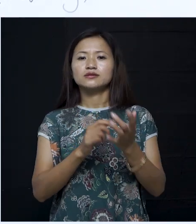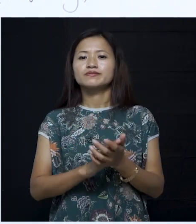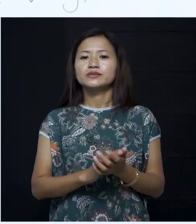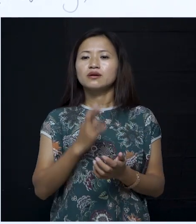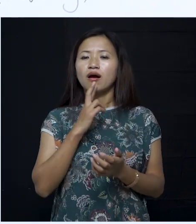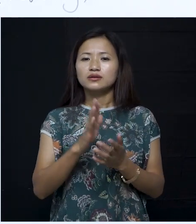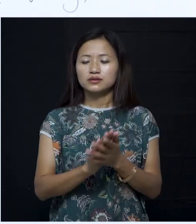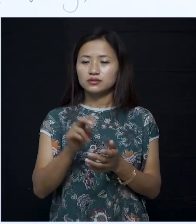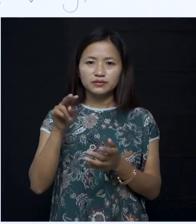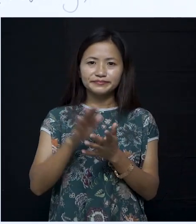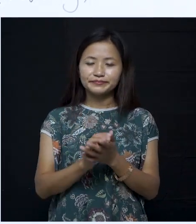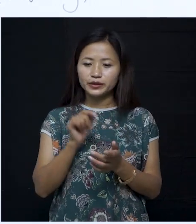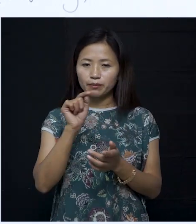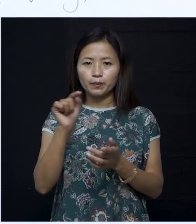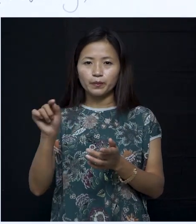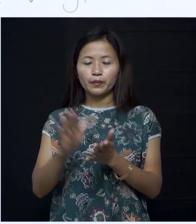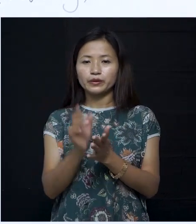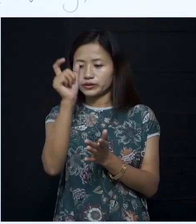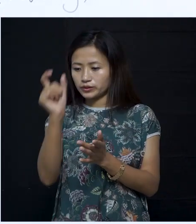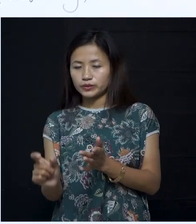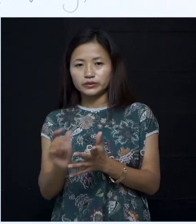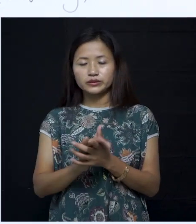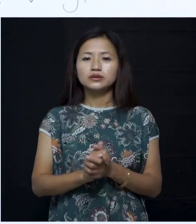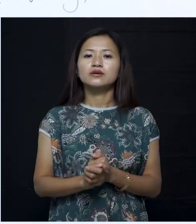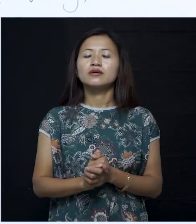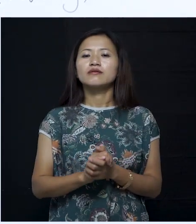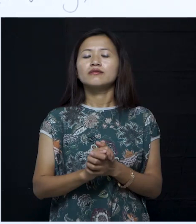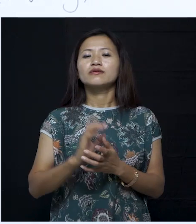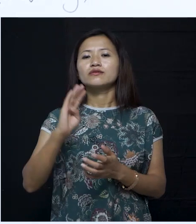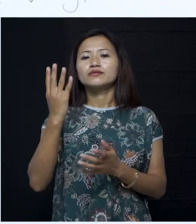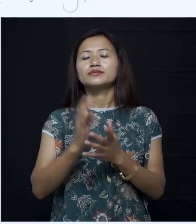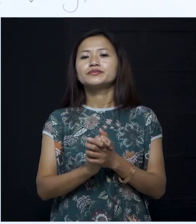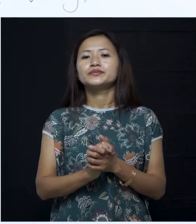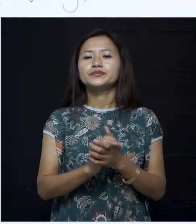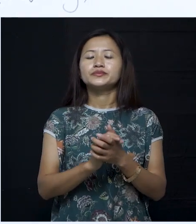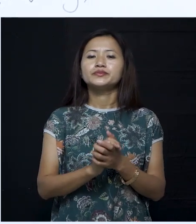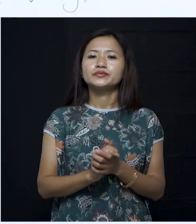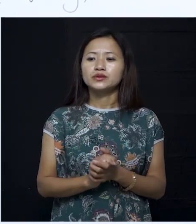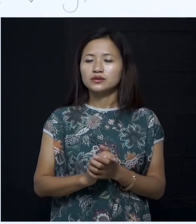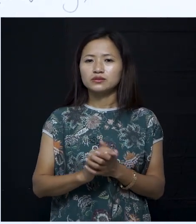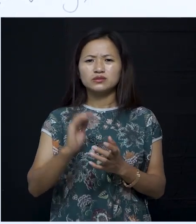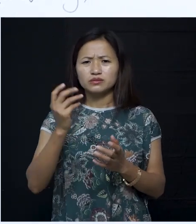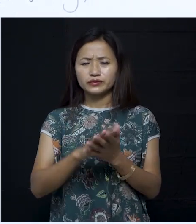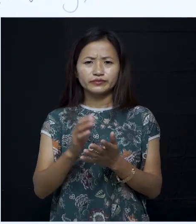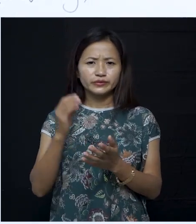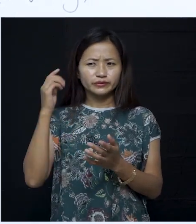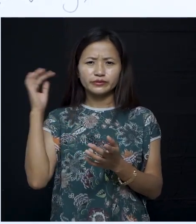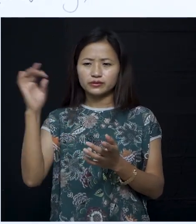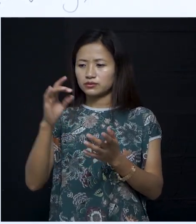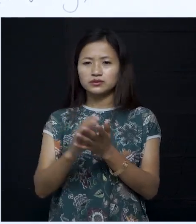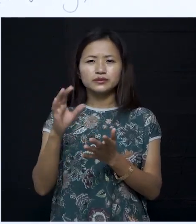right? Pointing words. We have only 4 demonstrative determiners. Some of you will be recollecting right